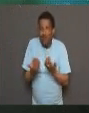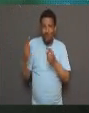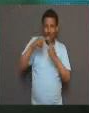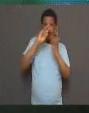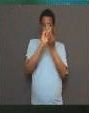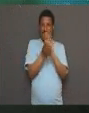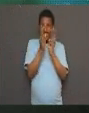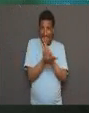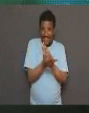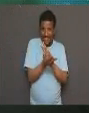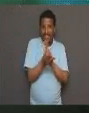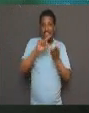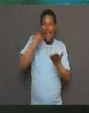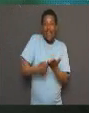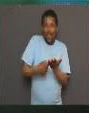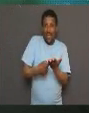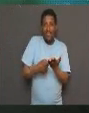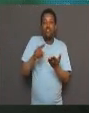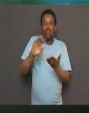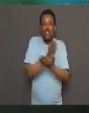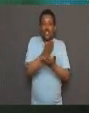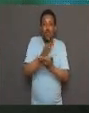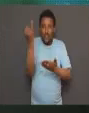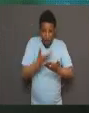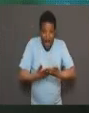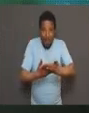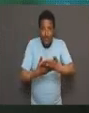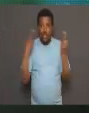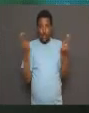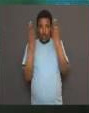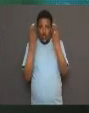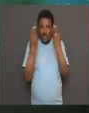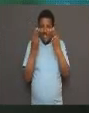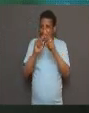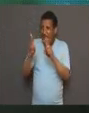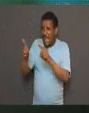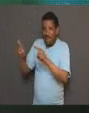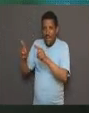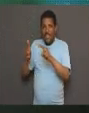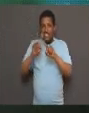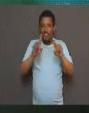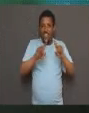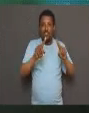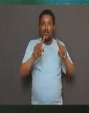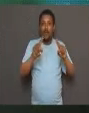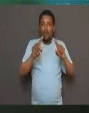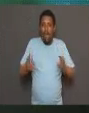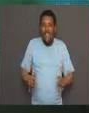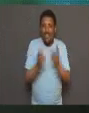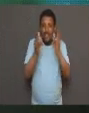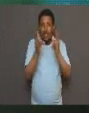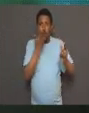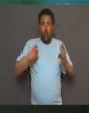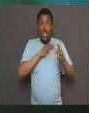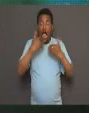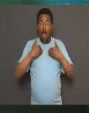into distribution maps using several different methods. We had to use